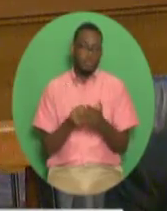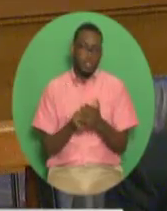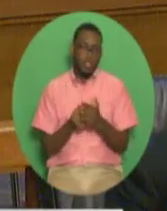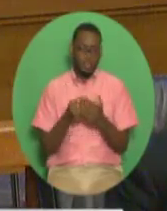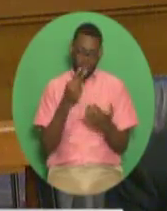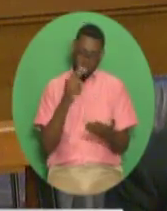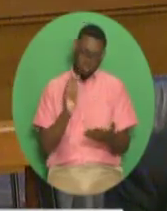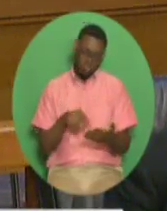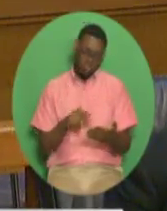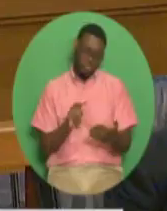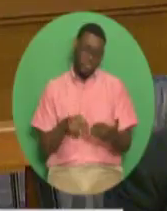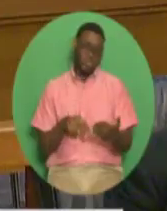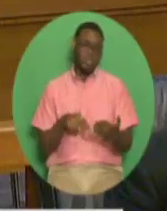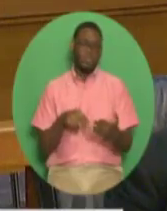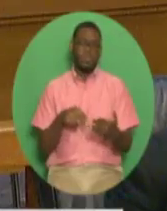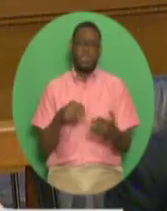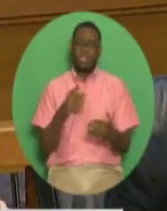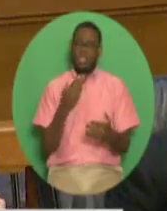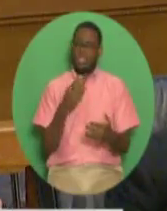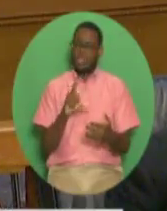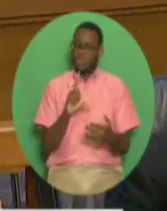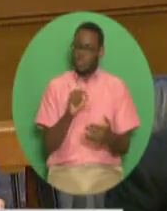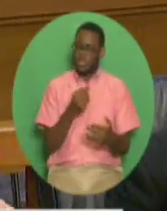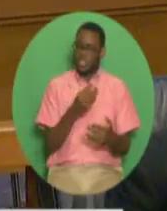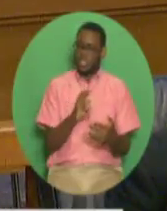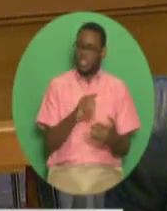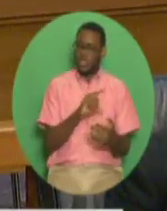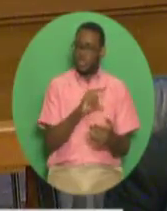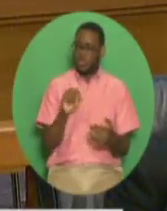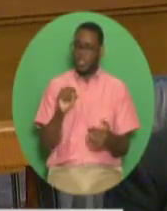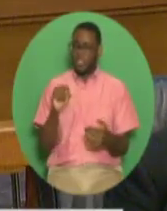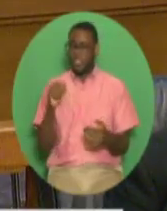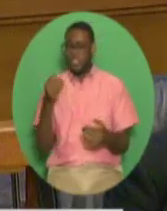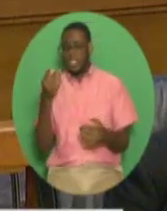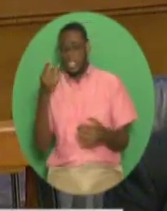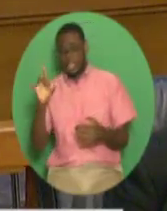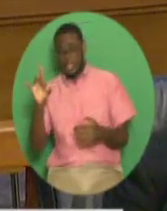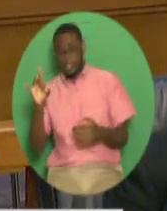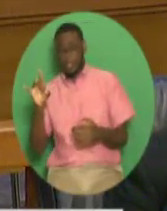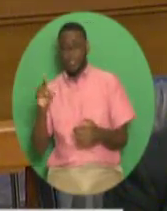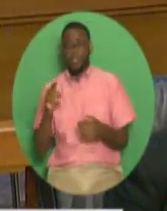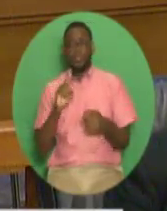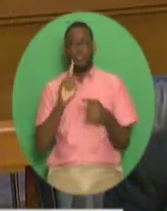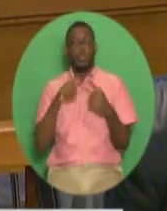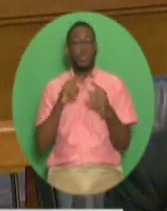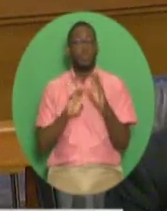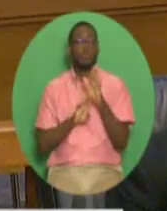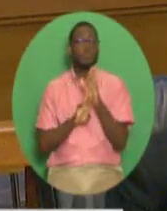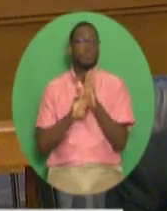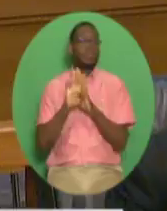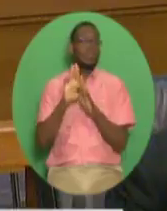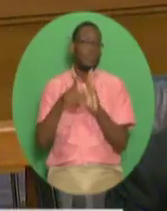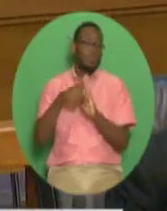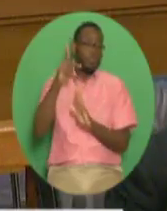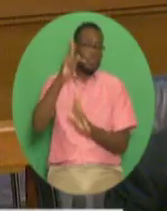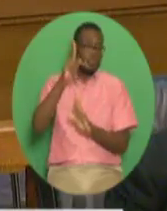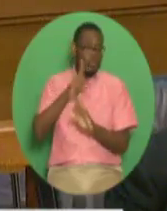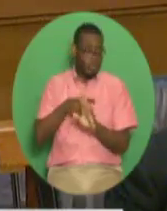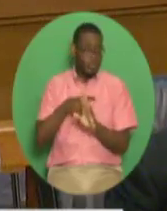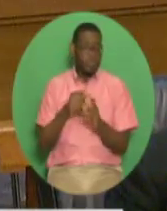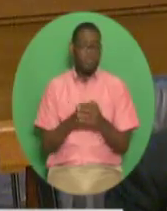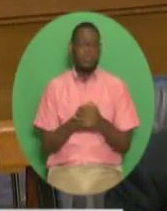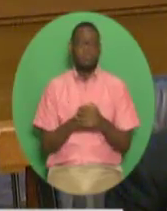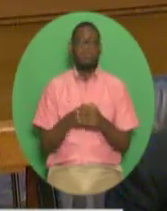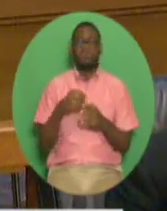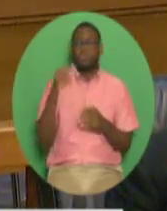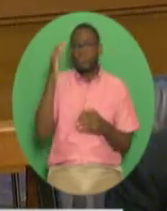to 2018, but with particular reference to the 2018 in terms of the development program. I note that there